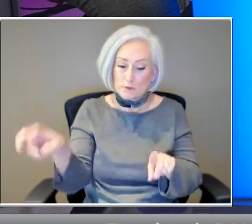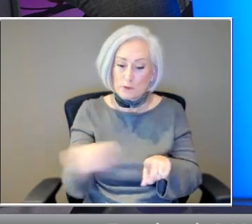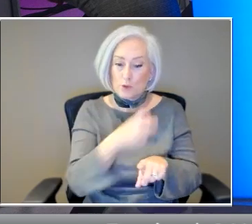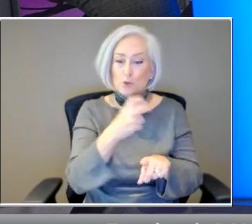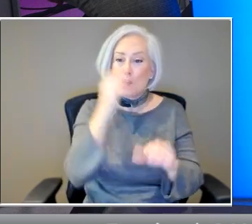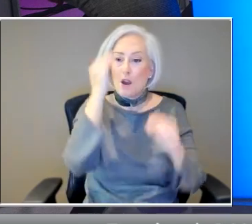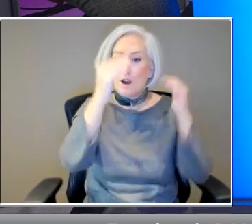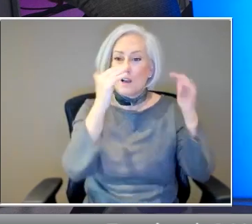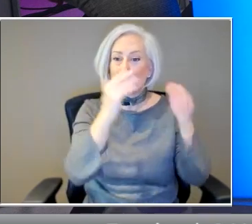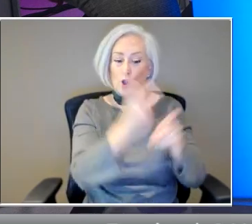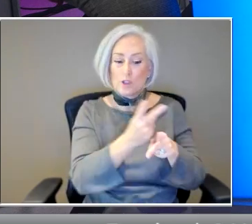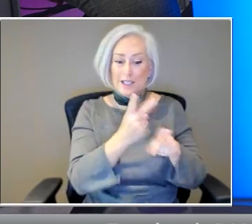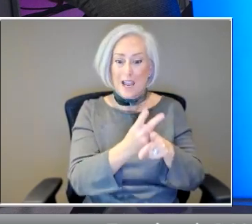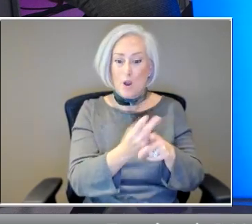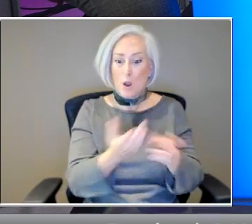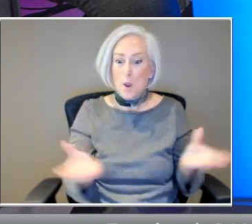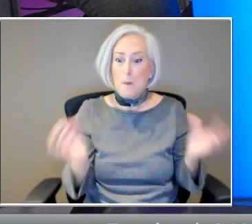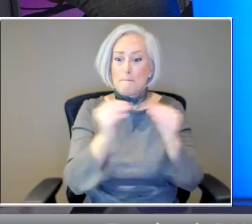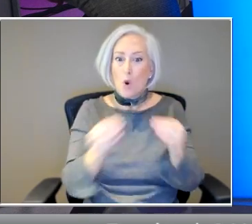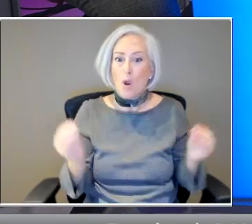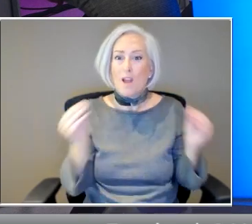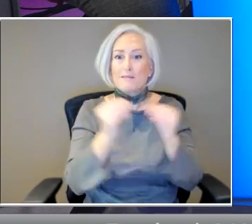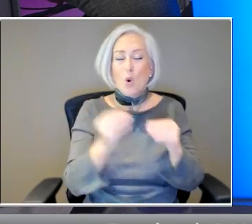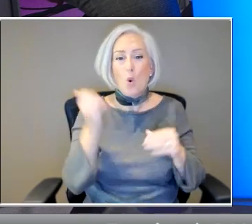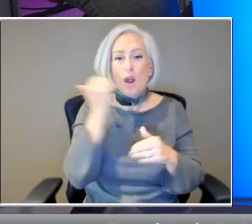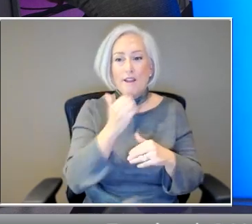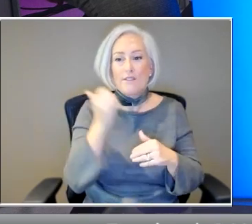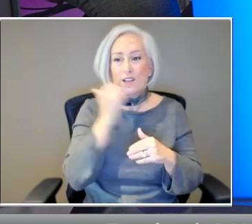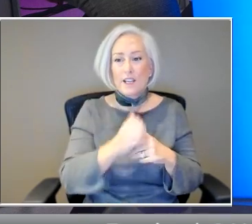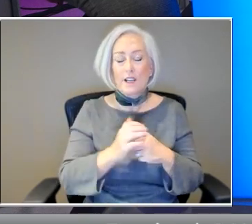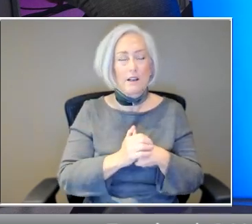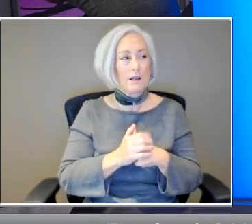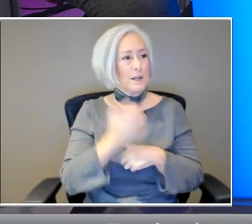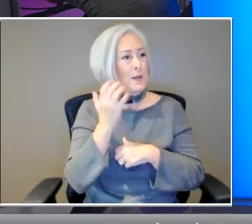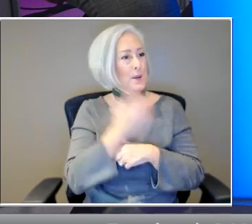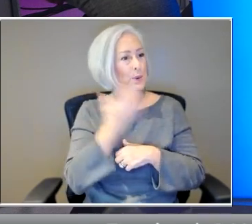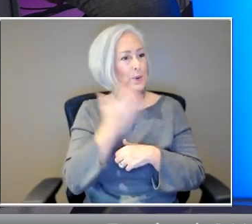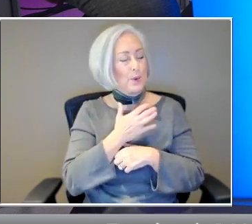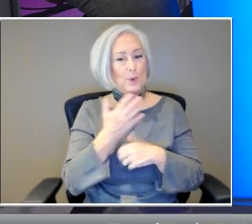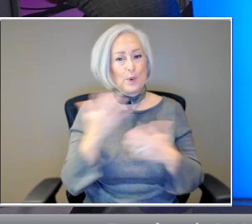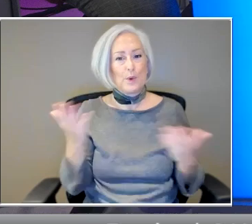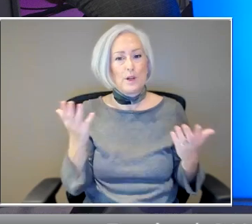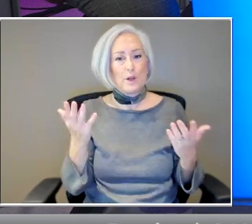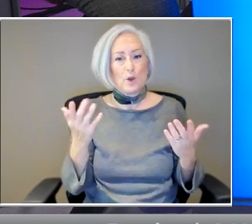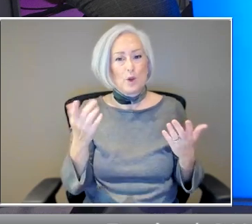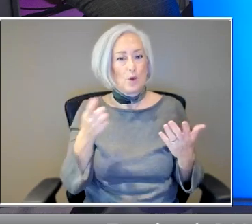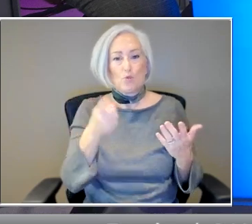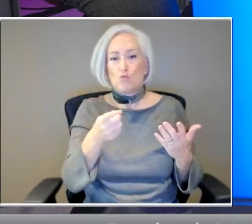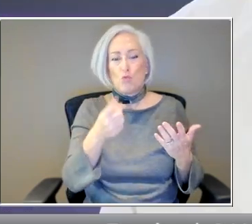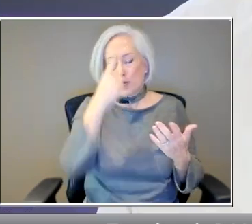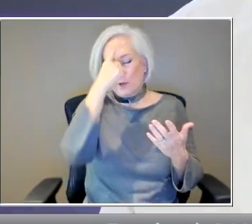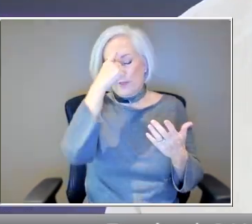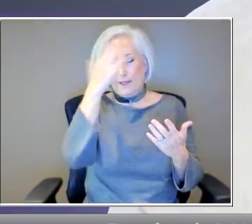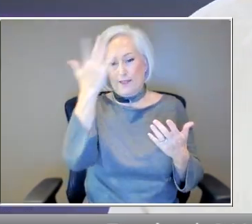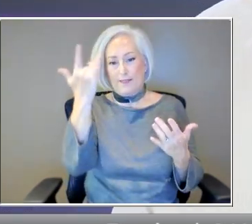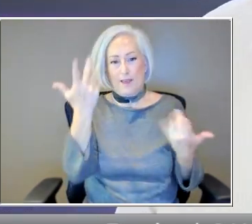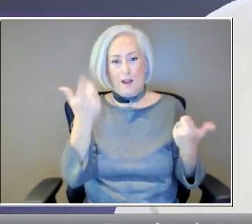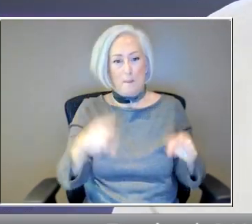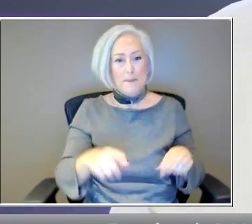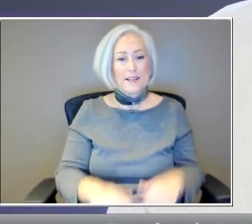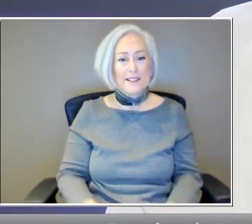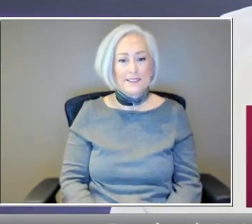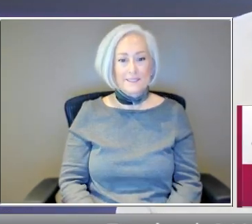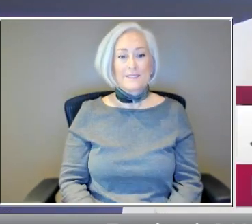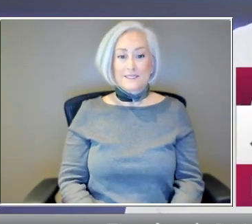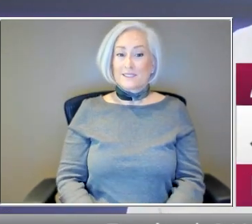every year, which is incredible. What do you attribute that to? Well, really, the whole field of